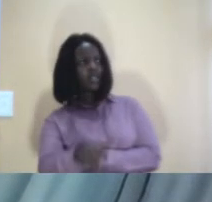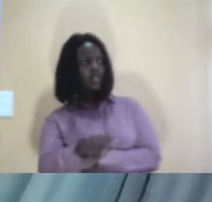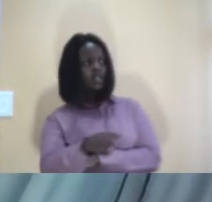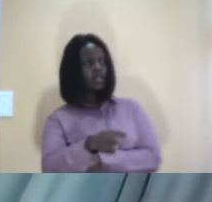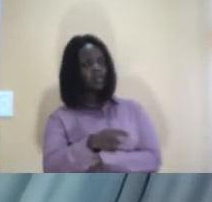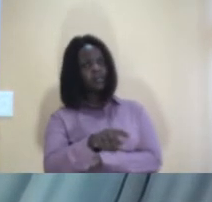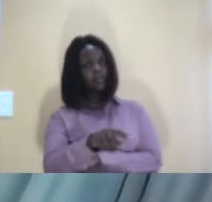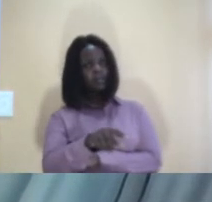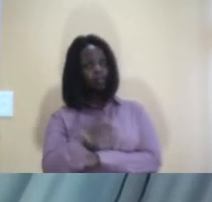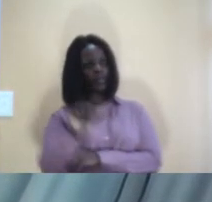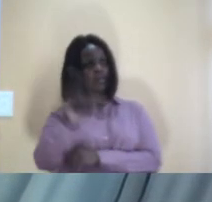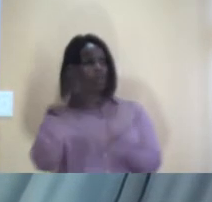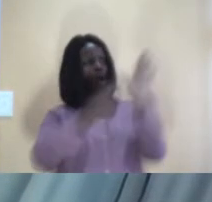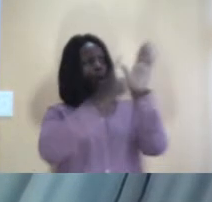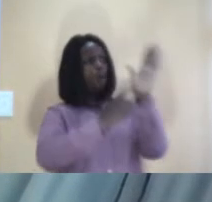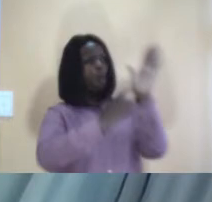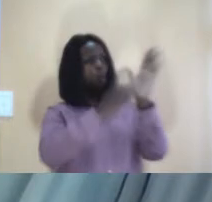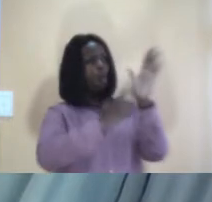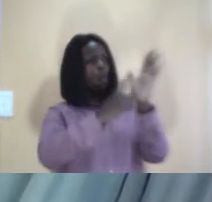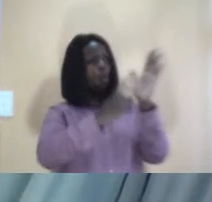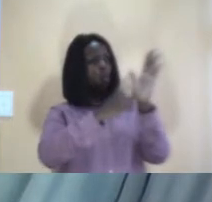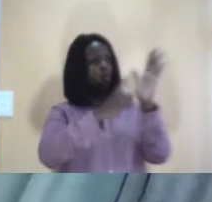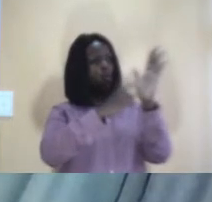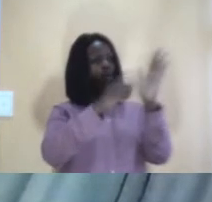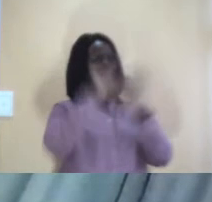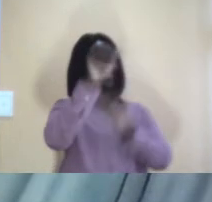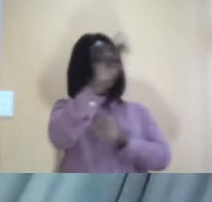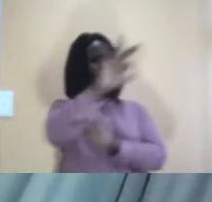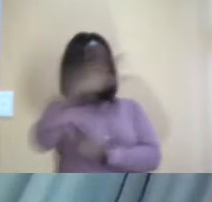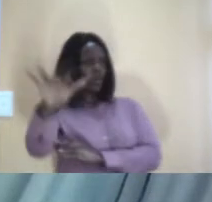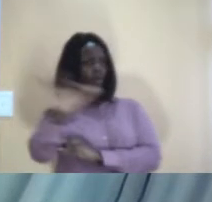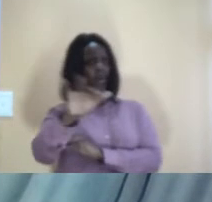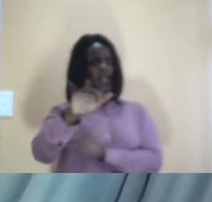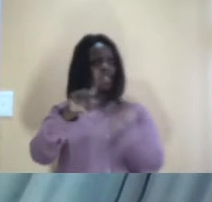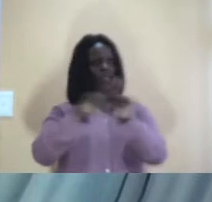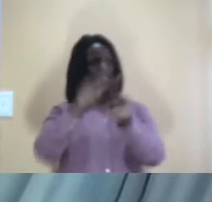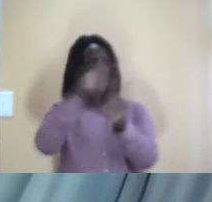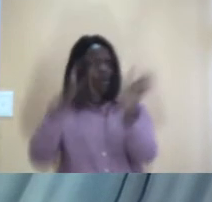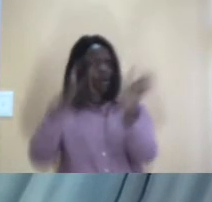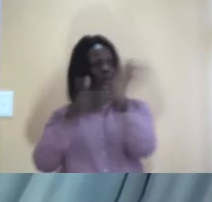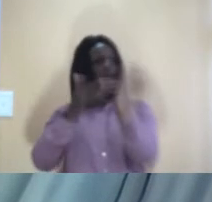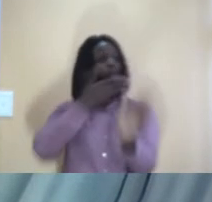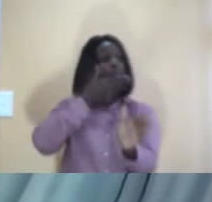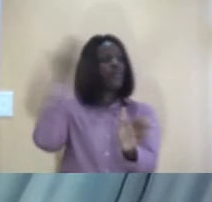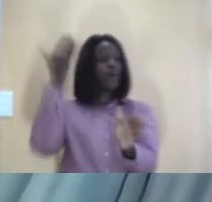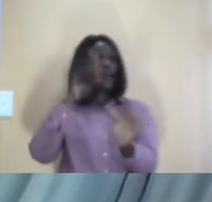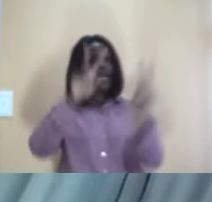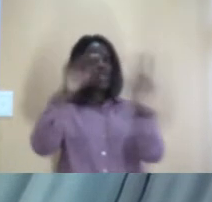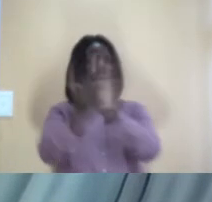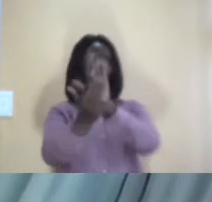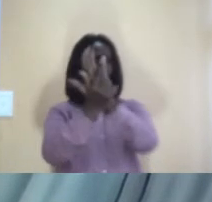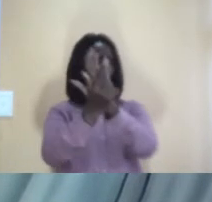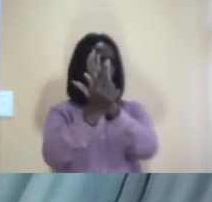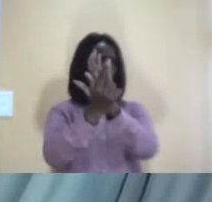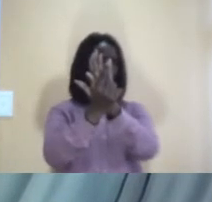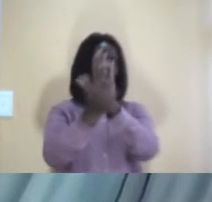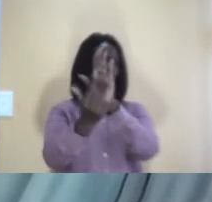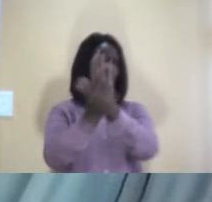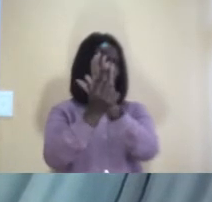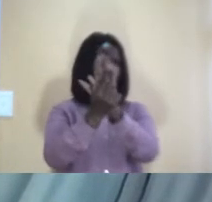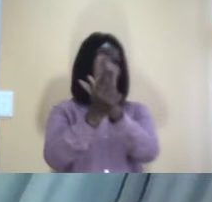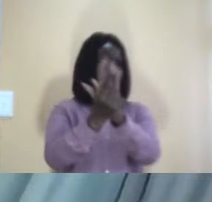uncountable debt by the MGIND of 6 million rand and the non-compliance with the legislation in procurement